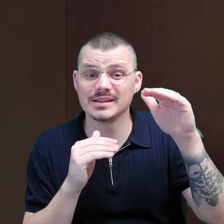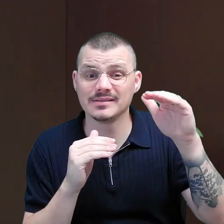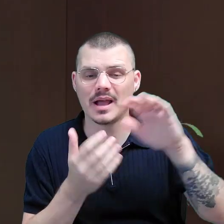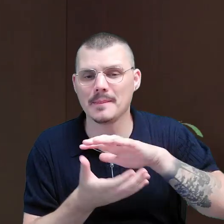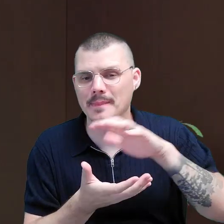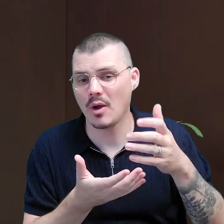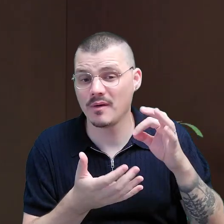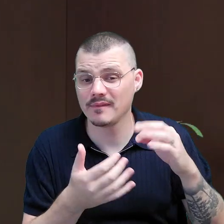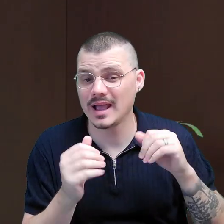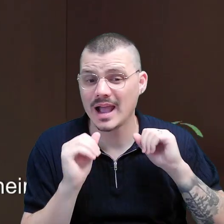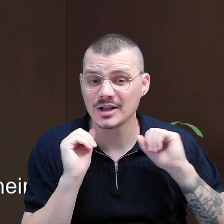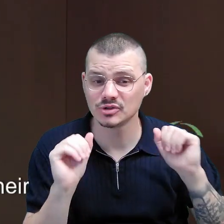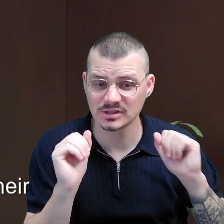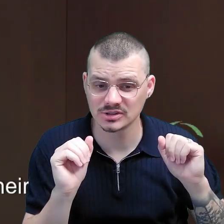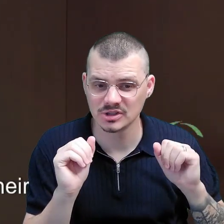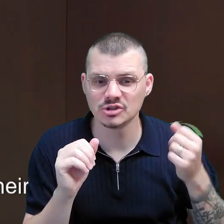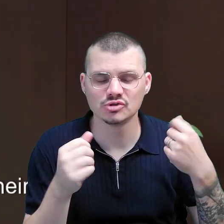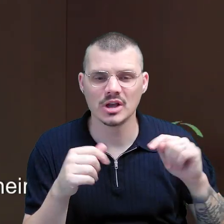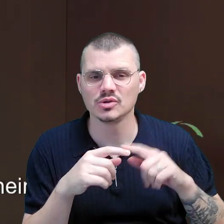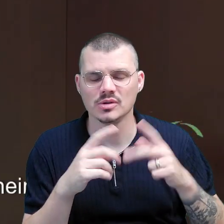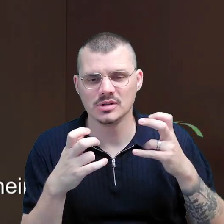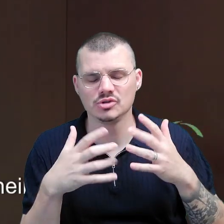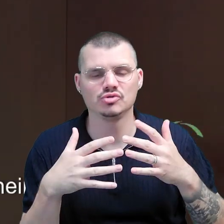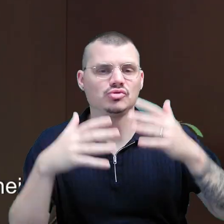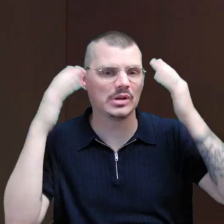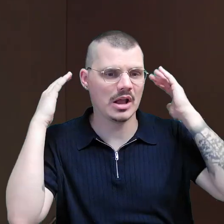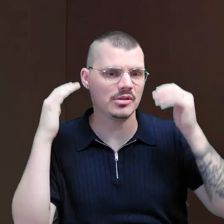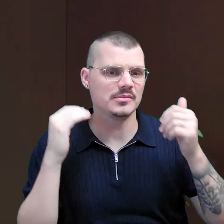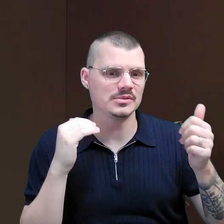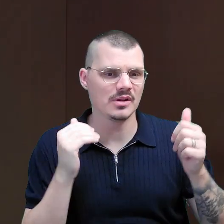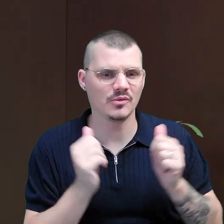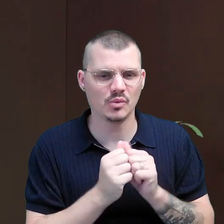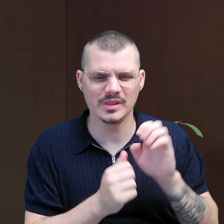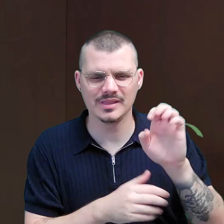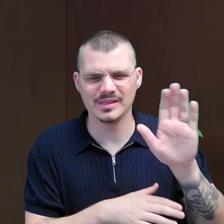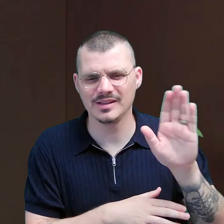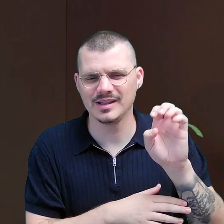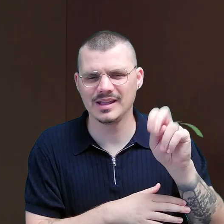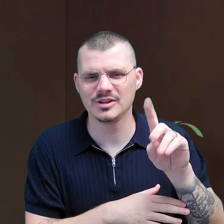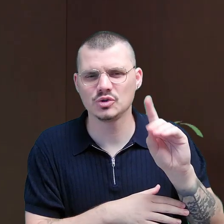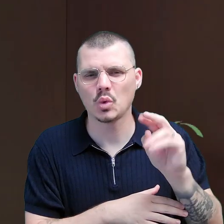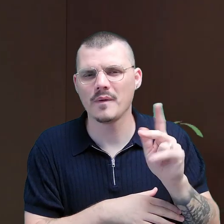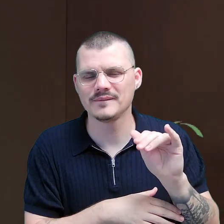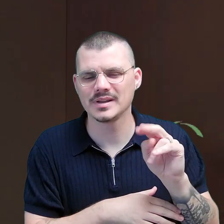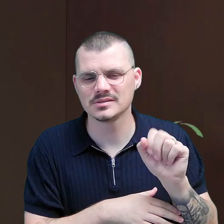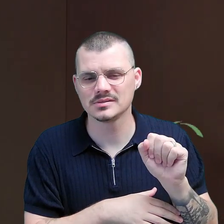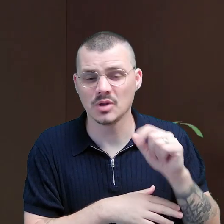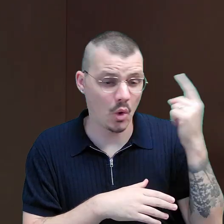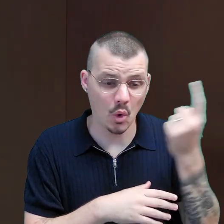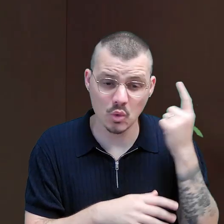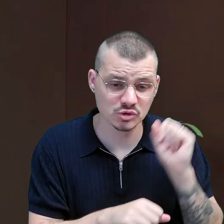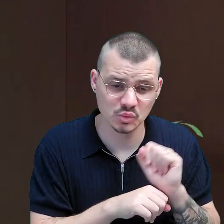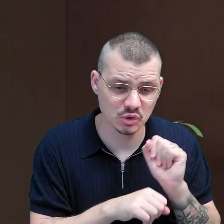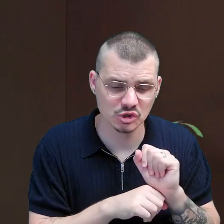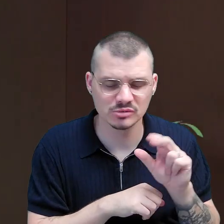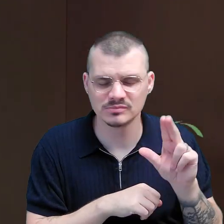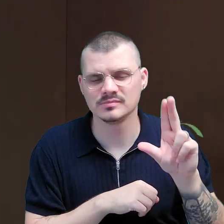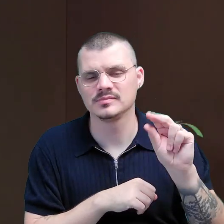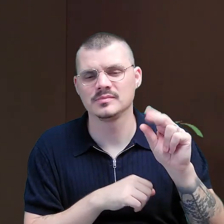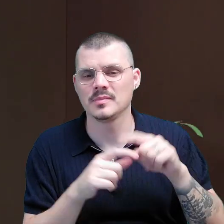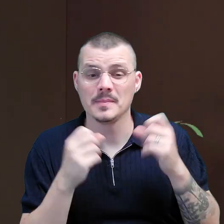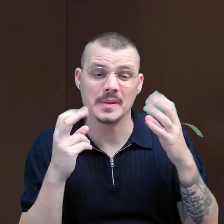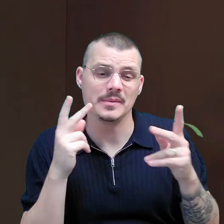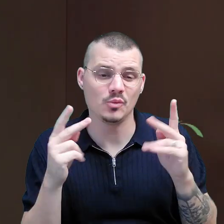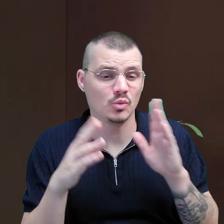of exercise. They try and just drown themselves in their own personal endorphins. Doesn't always work, but many people